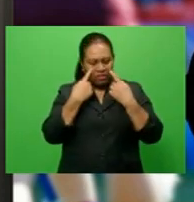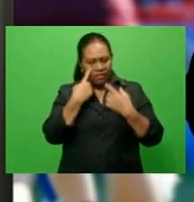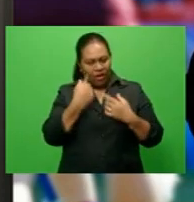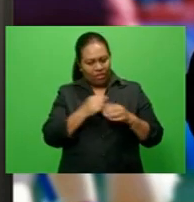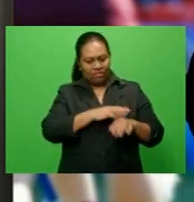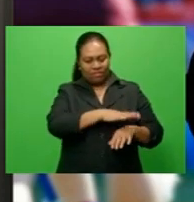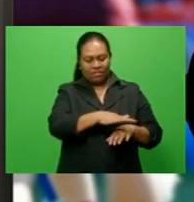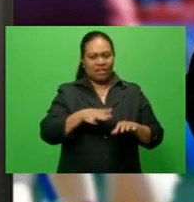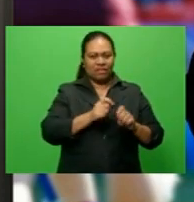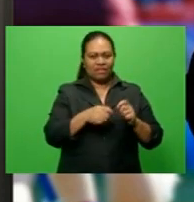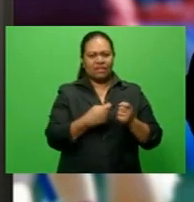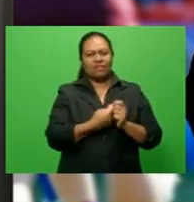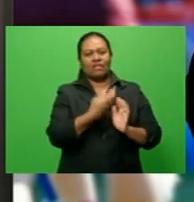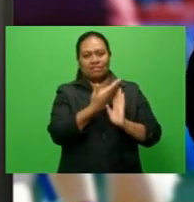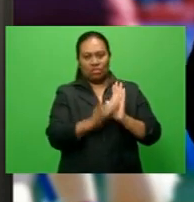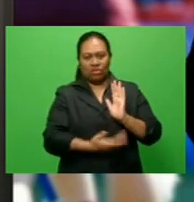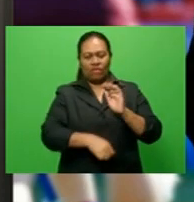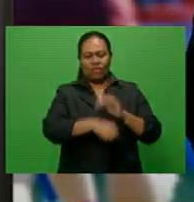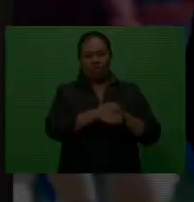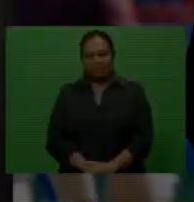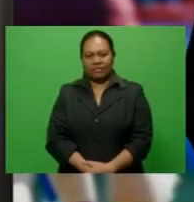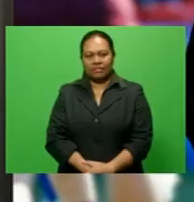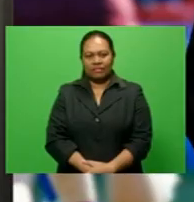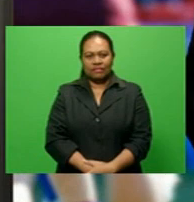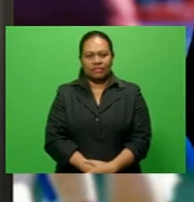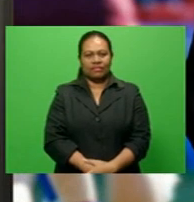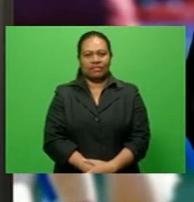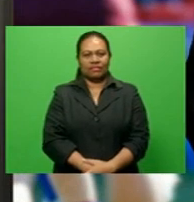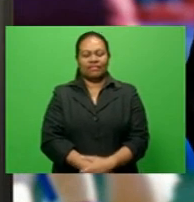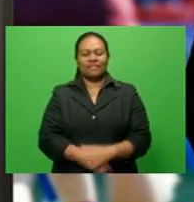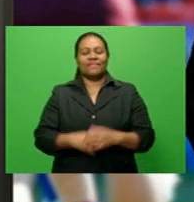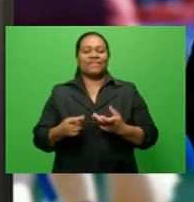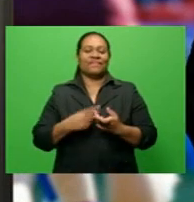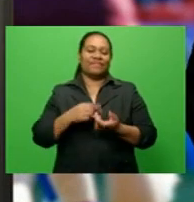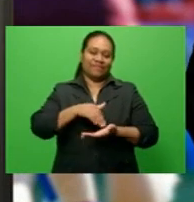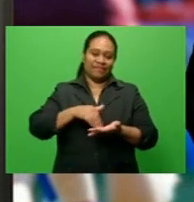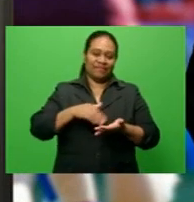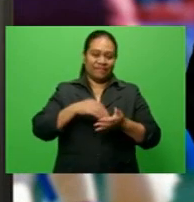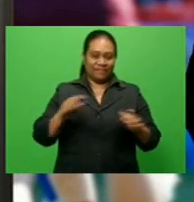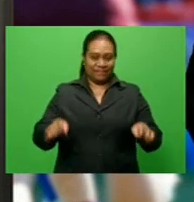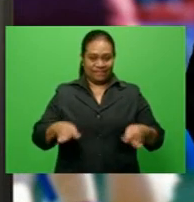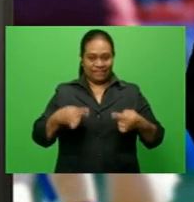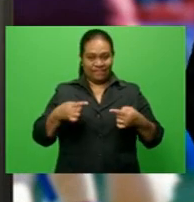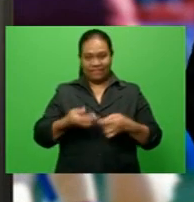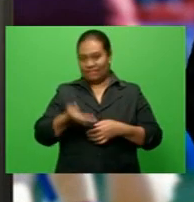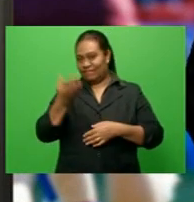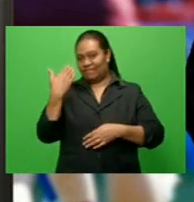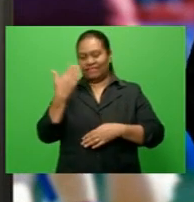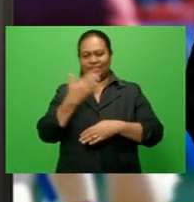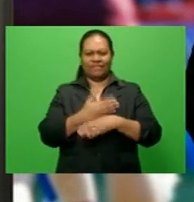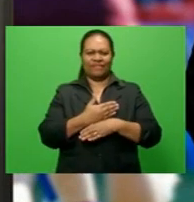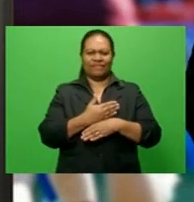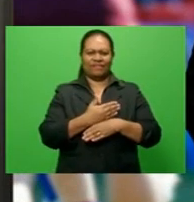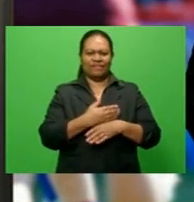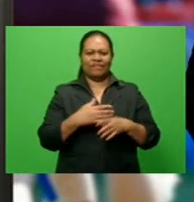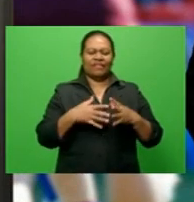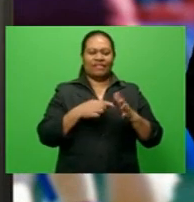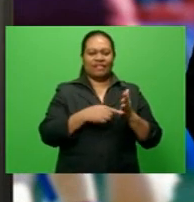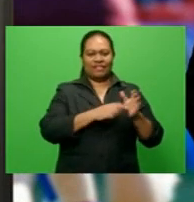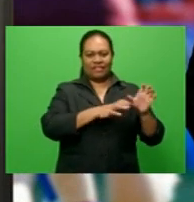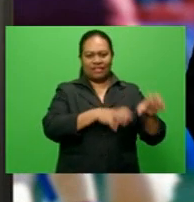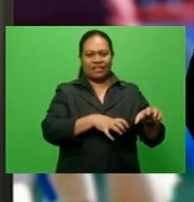top 8 with just 6 matches remaining. In another NRL match played last night, the West Tigers defeated